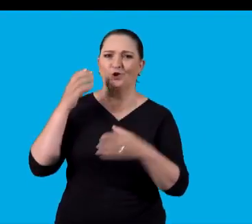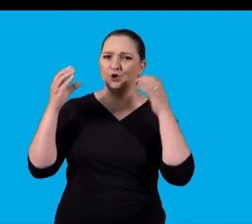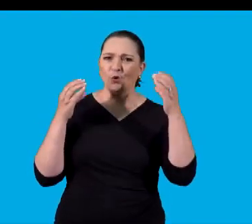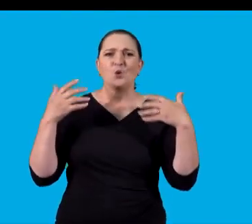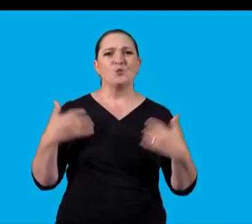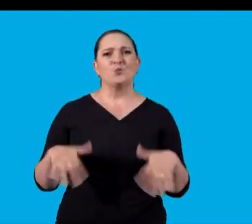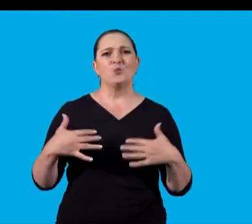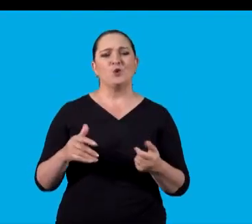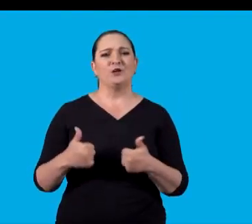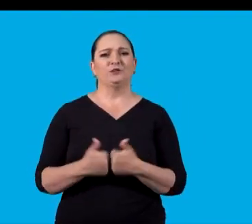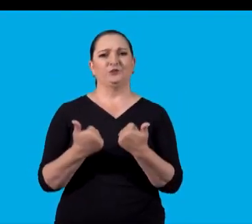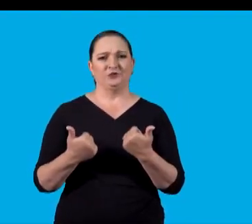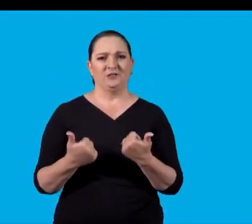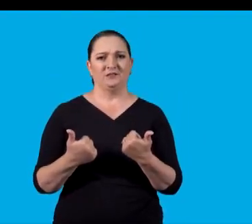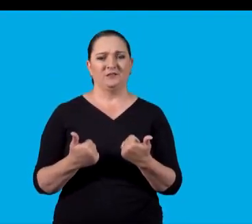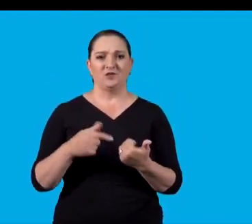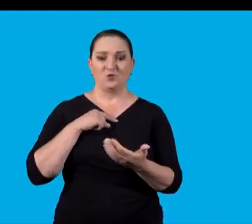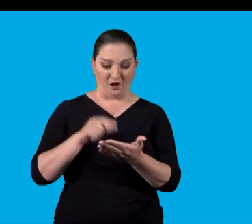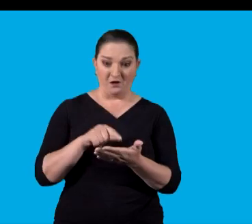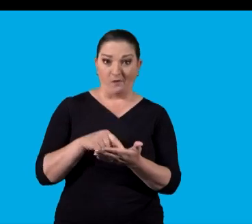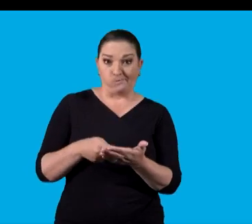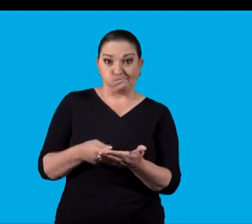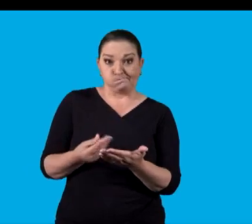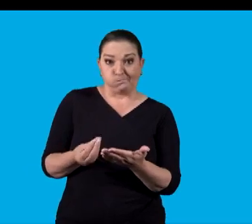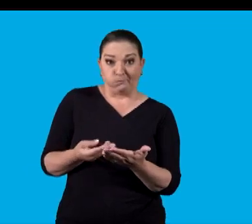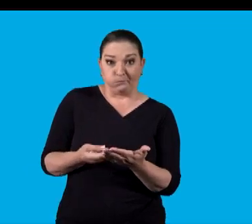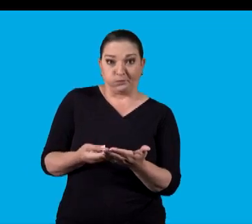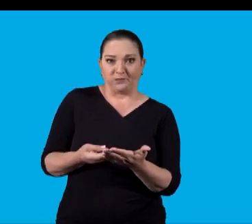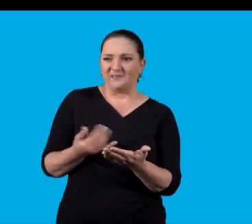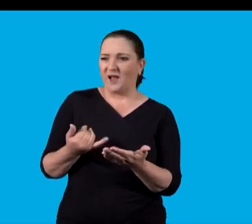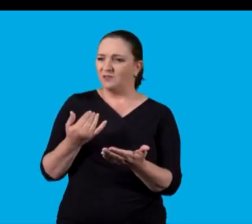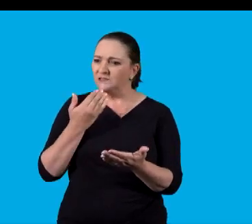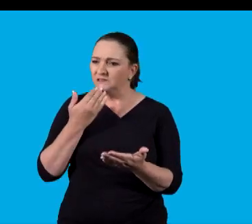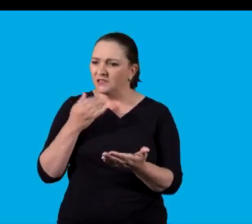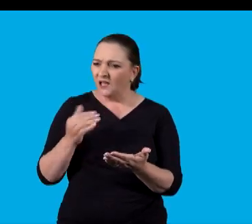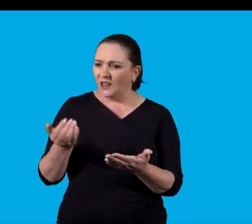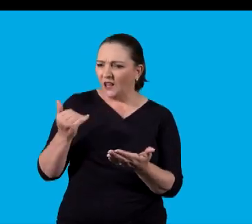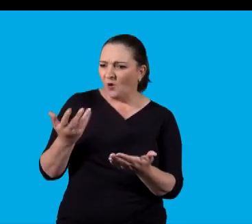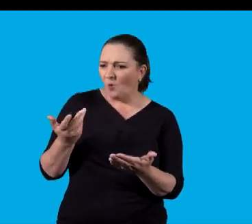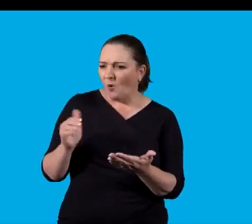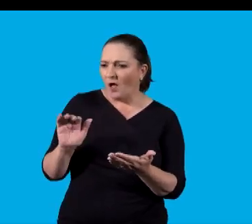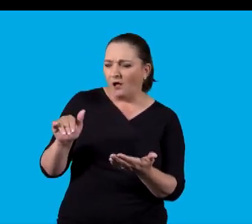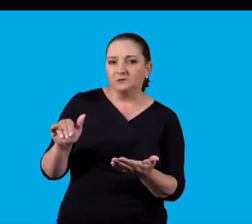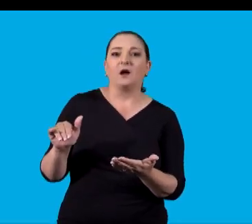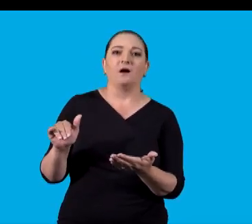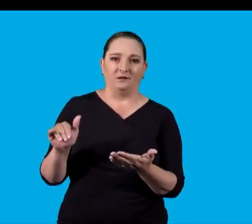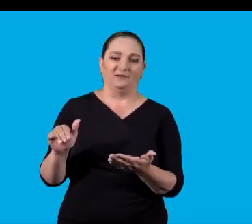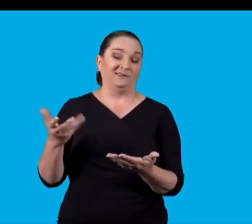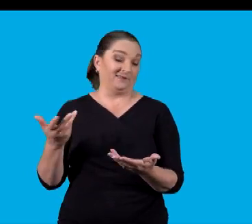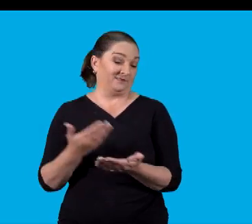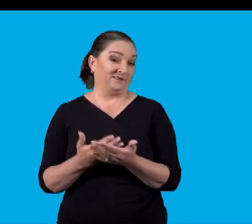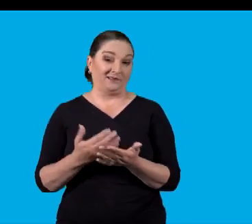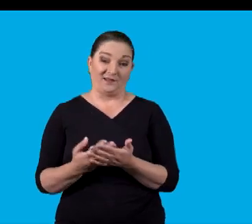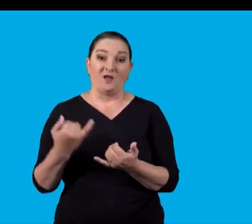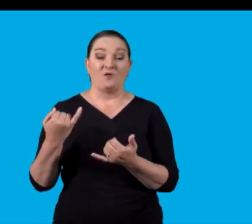outflows. That is one of the biggest challenges, whereby after you've calculated your amount, you record an inflow as an outflow. That makes the